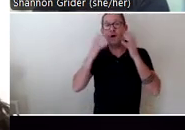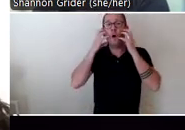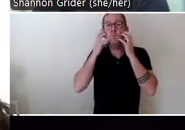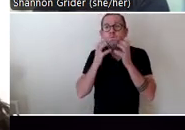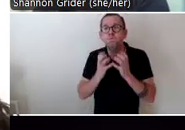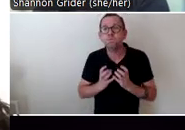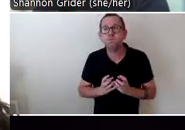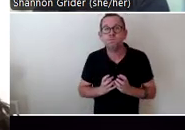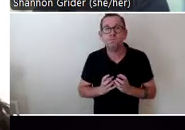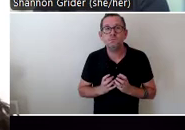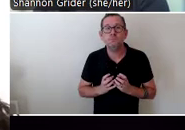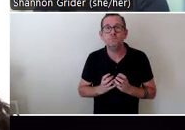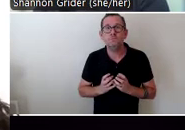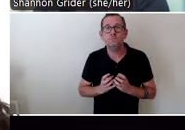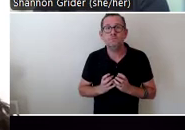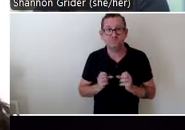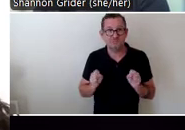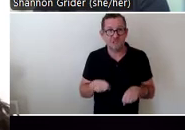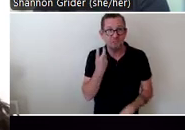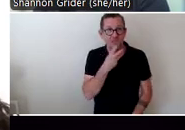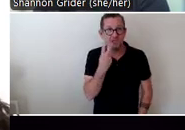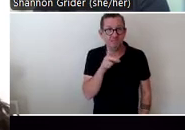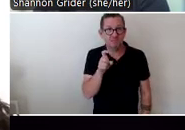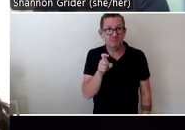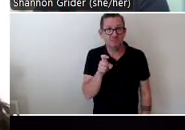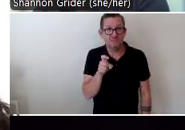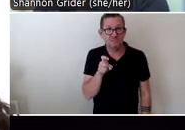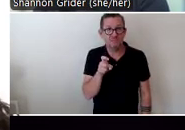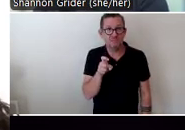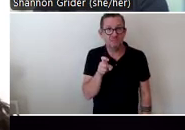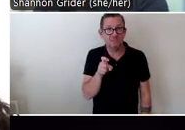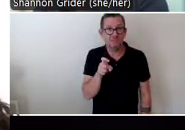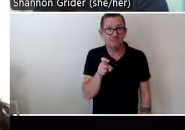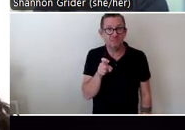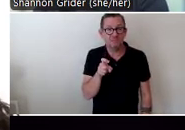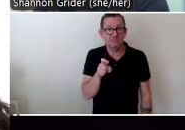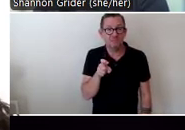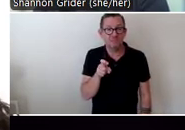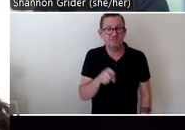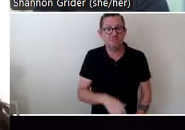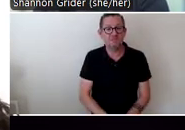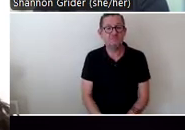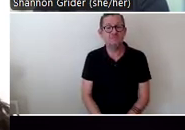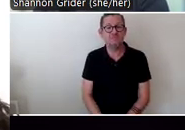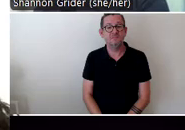And then the final picture, the bottom right with the long gray beard. Do you think this one would be easy to lip